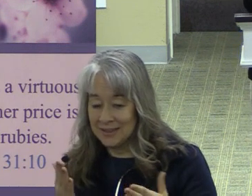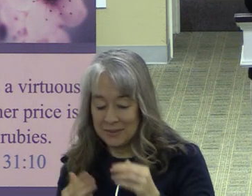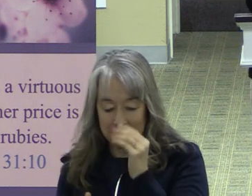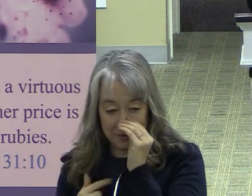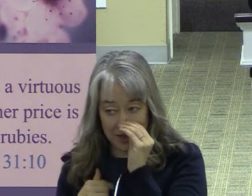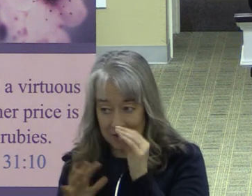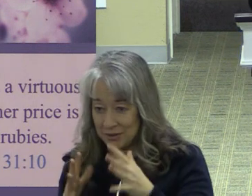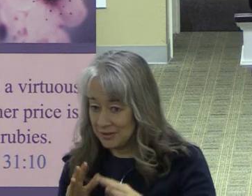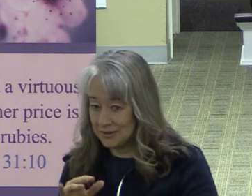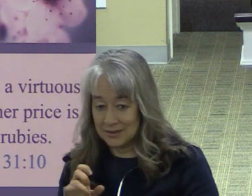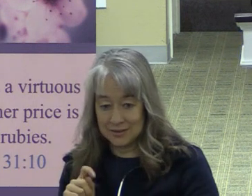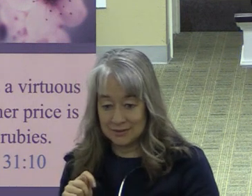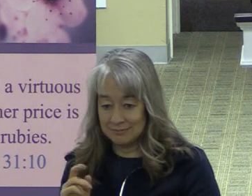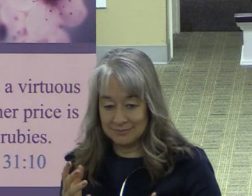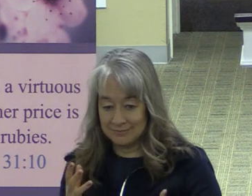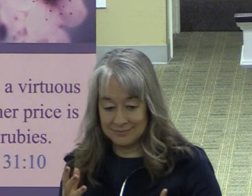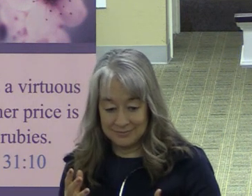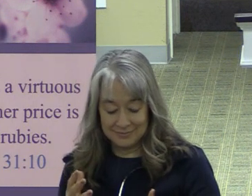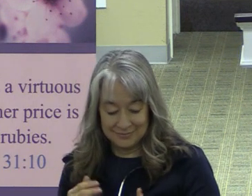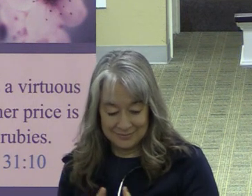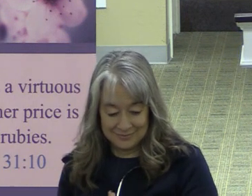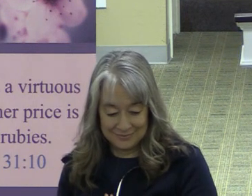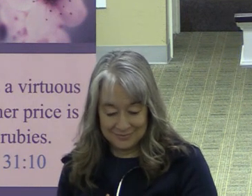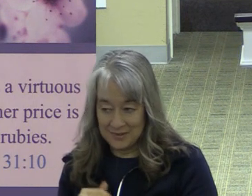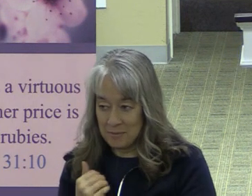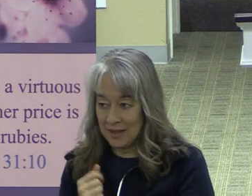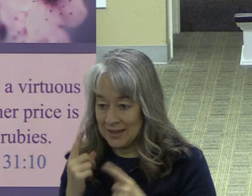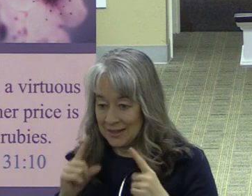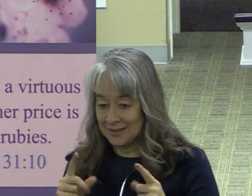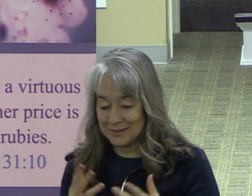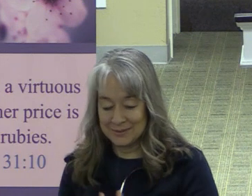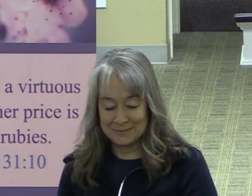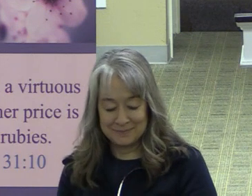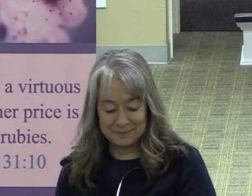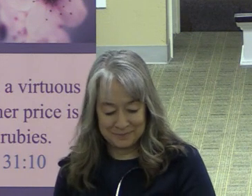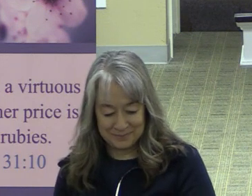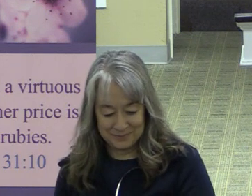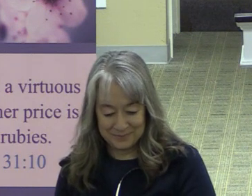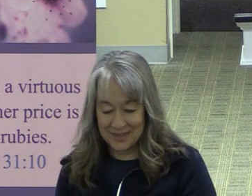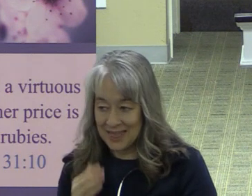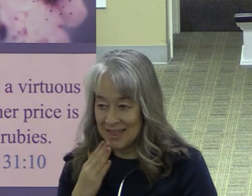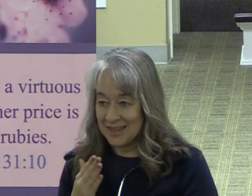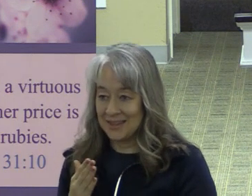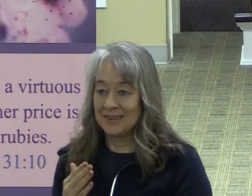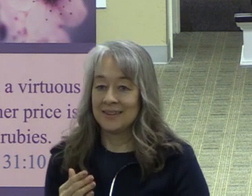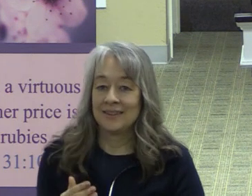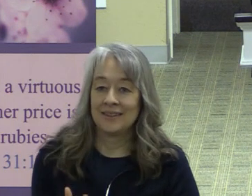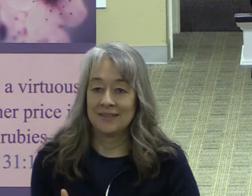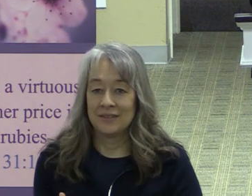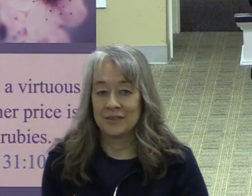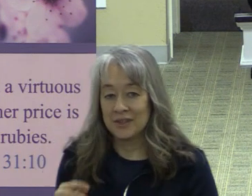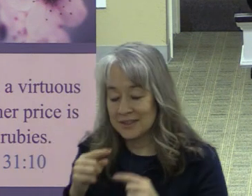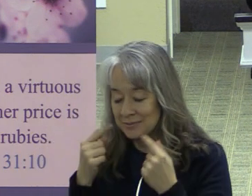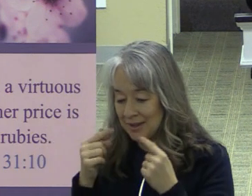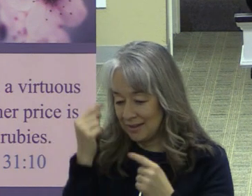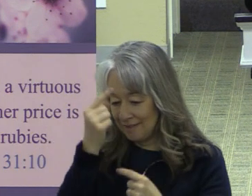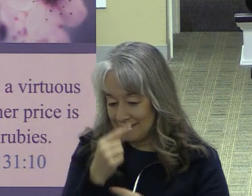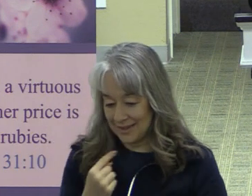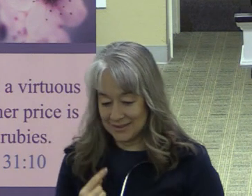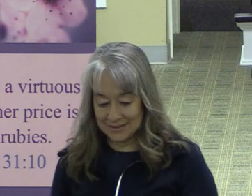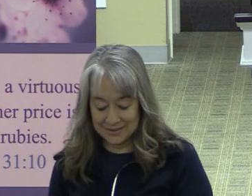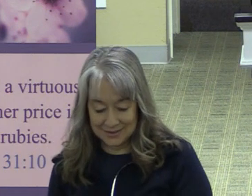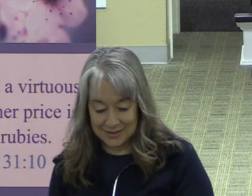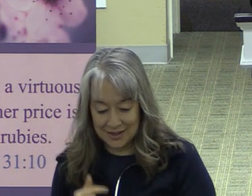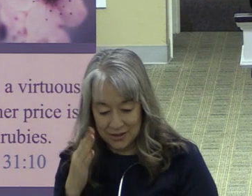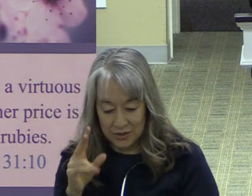here. I'm nervous even, making the announcement. So thank you very much for your smiling faces.